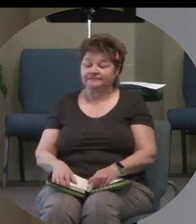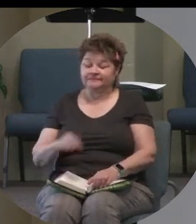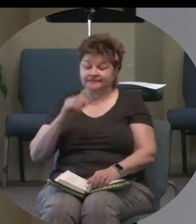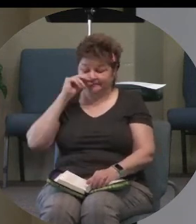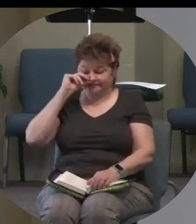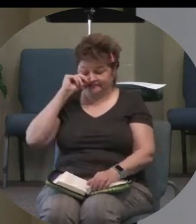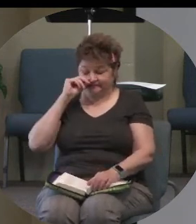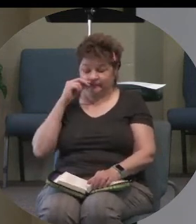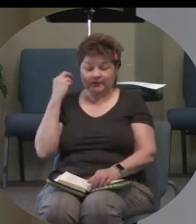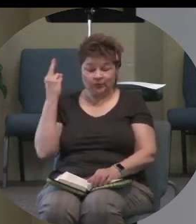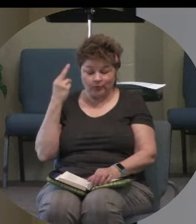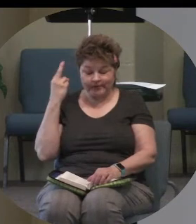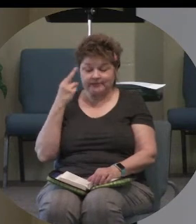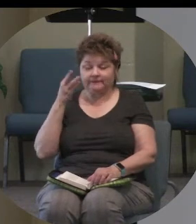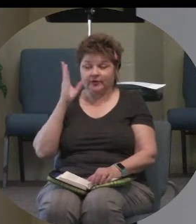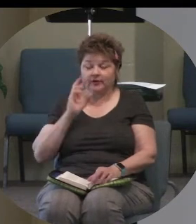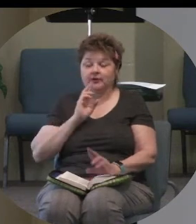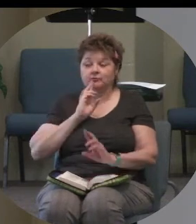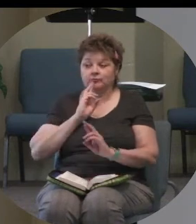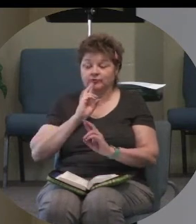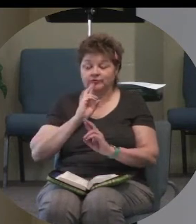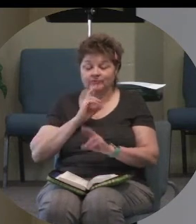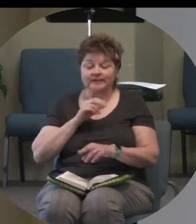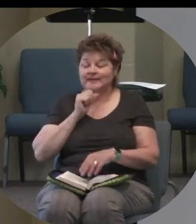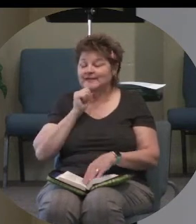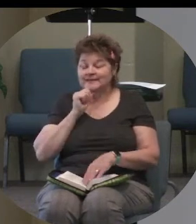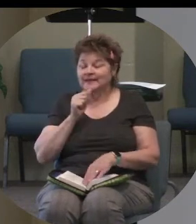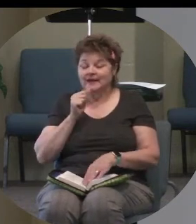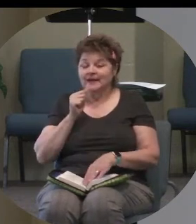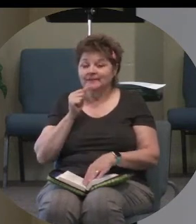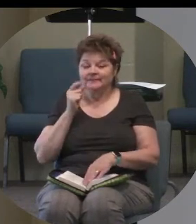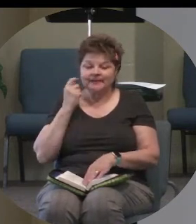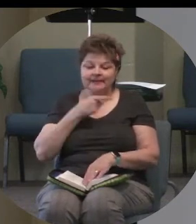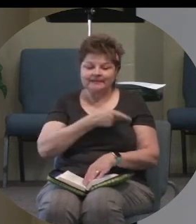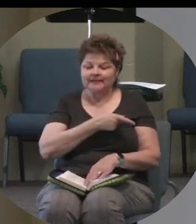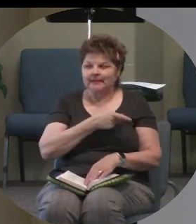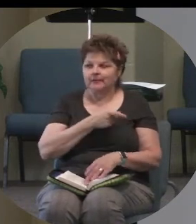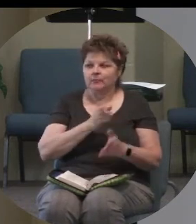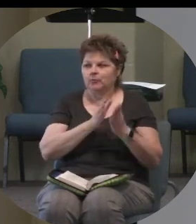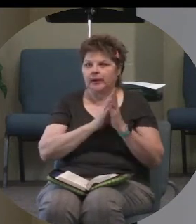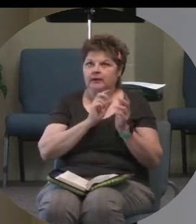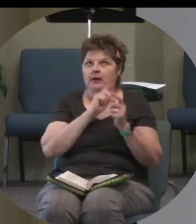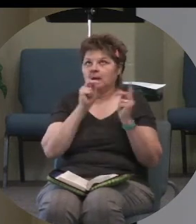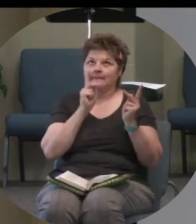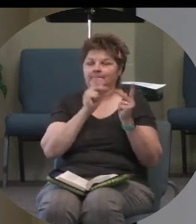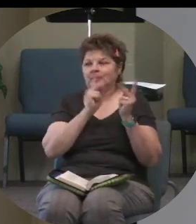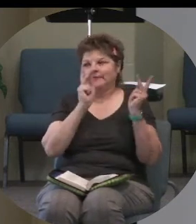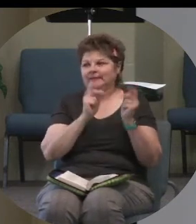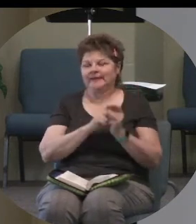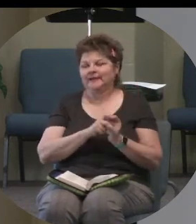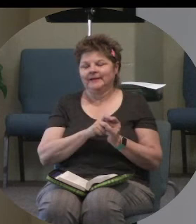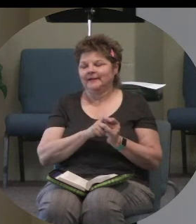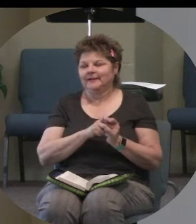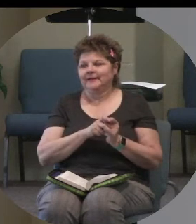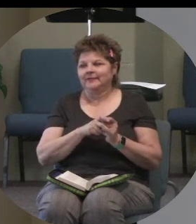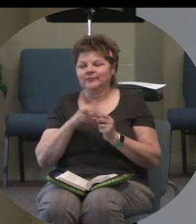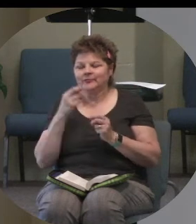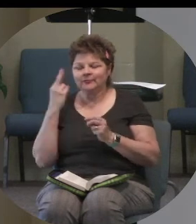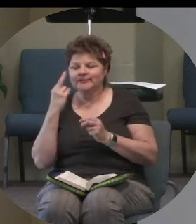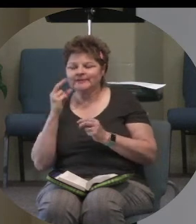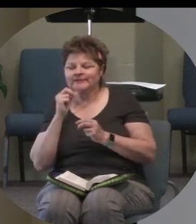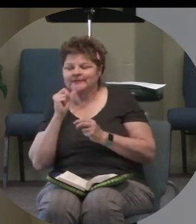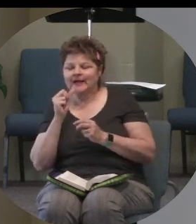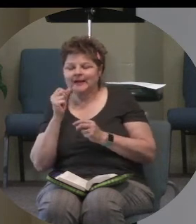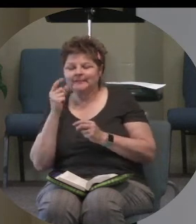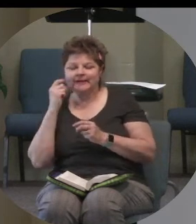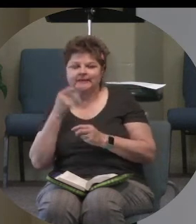But the reason for God's response is not because Hezekiah prayed so perfectly. The reason for God's response is not because